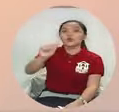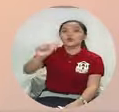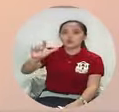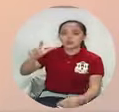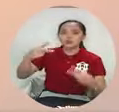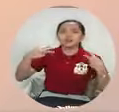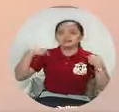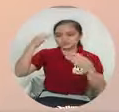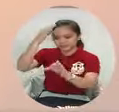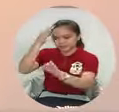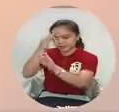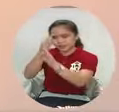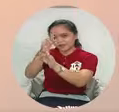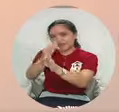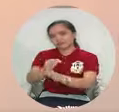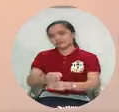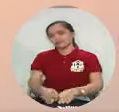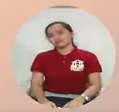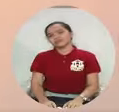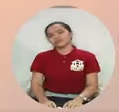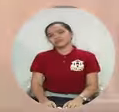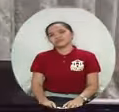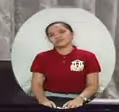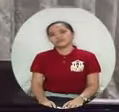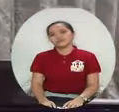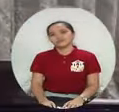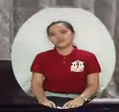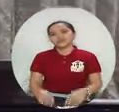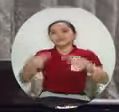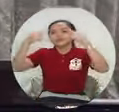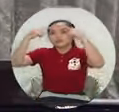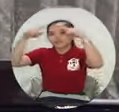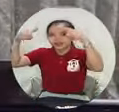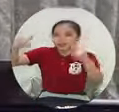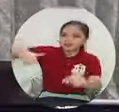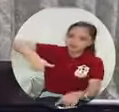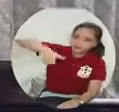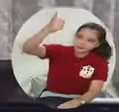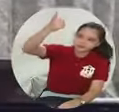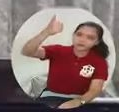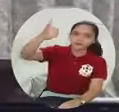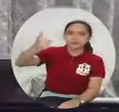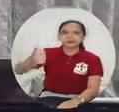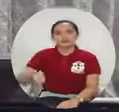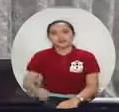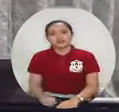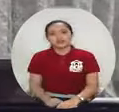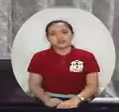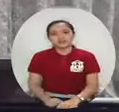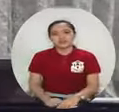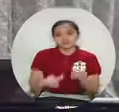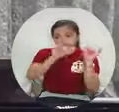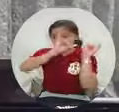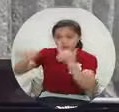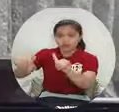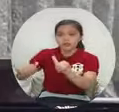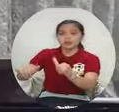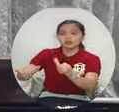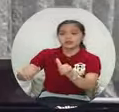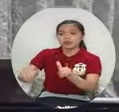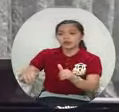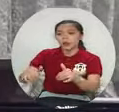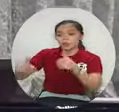the faith. Those are the words of committed people. They are going to stay there and fight, not